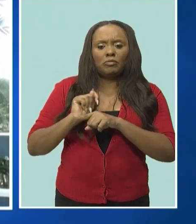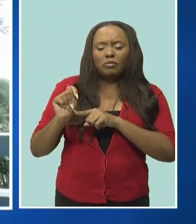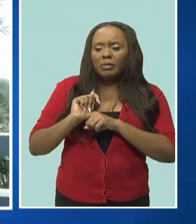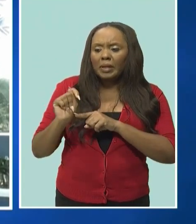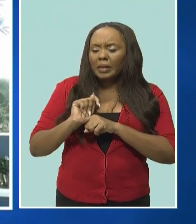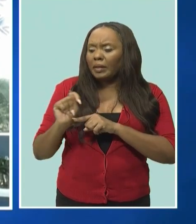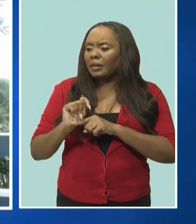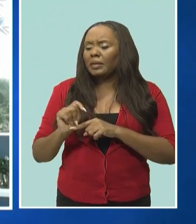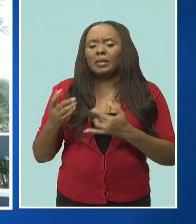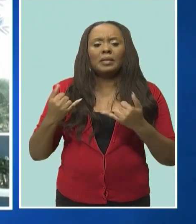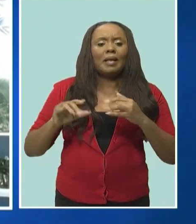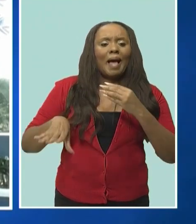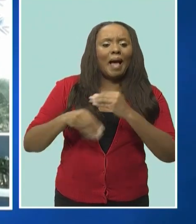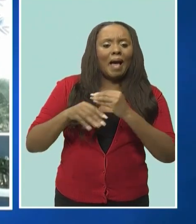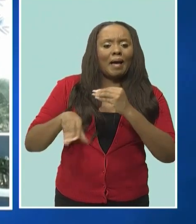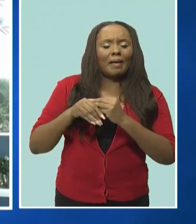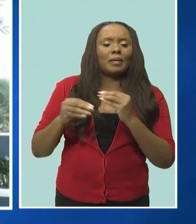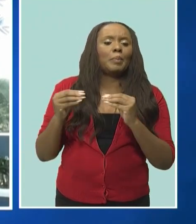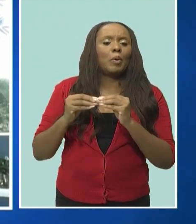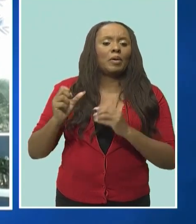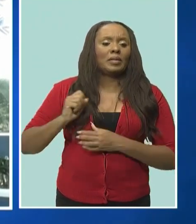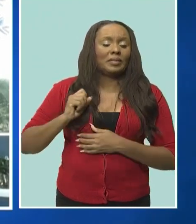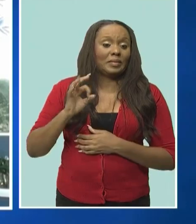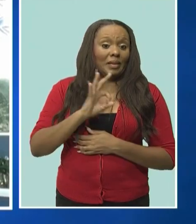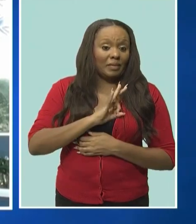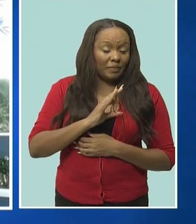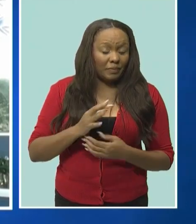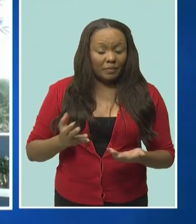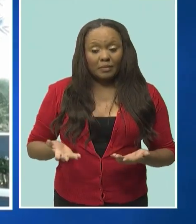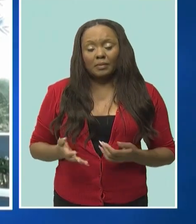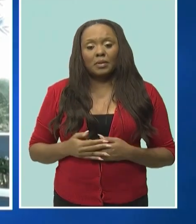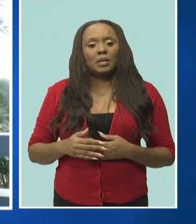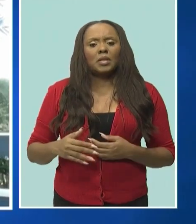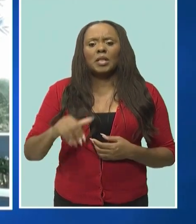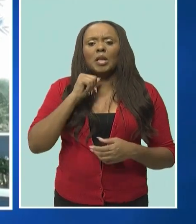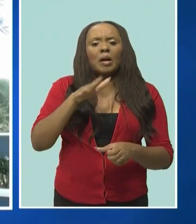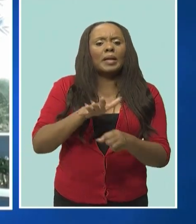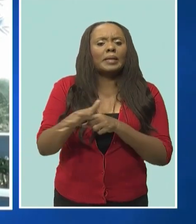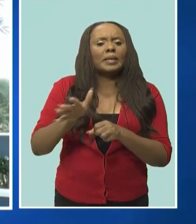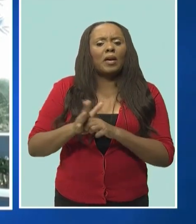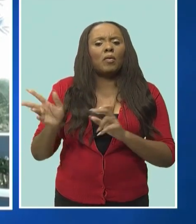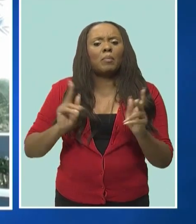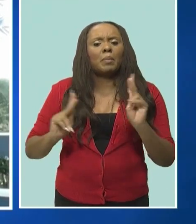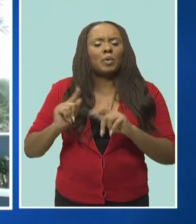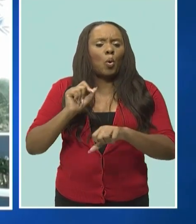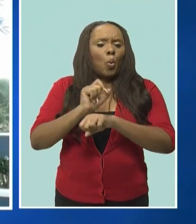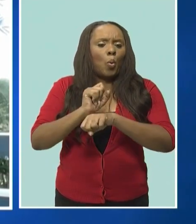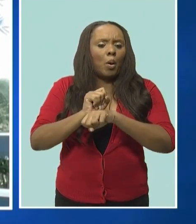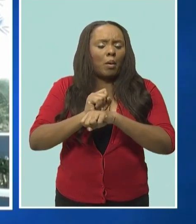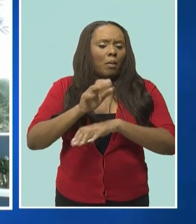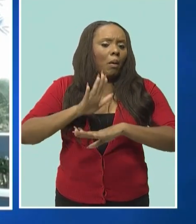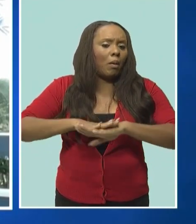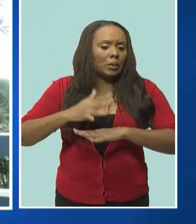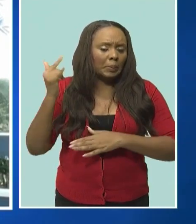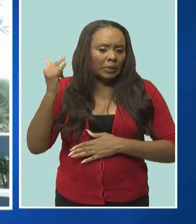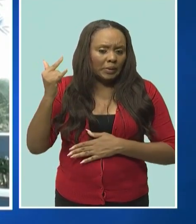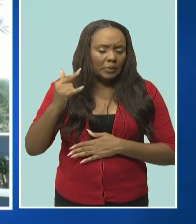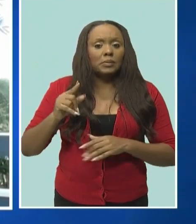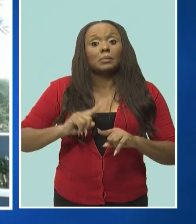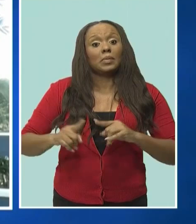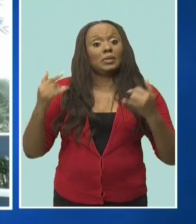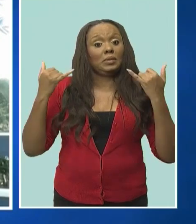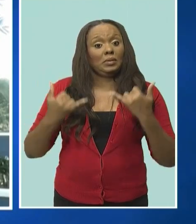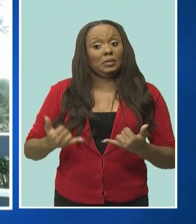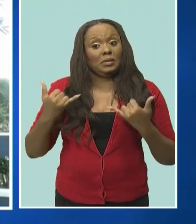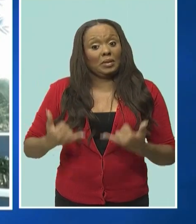pilots. Staffing there's a labor shortage. And all of that together, I think we're able to now position Barbados